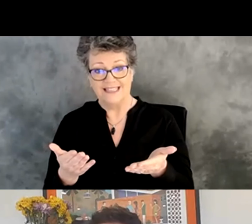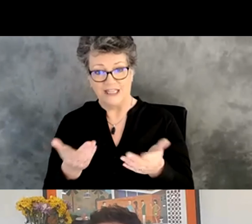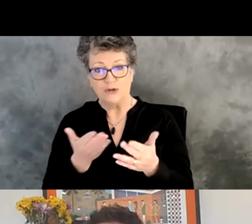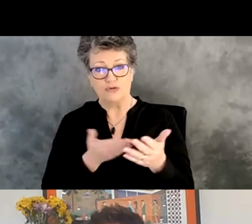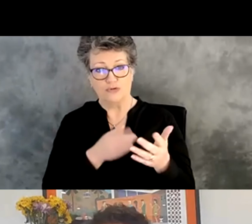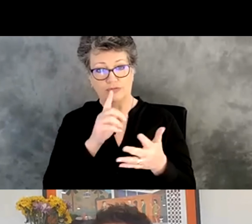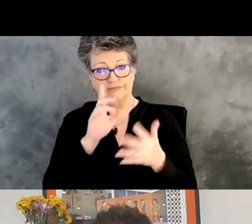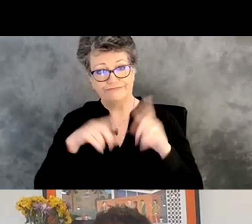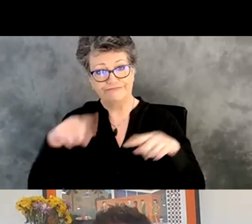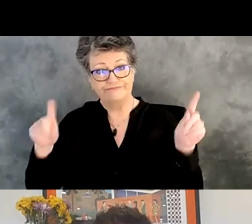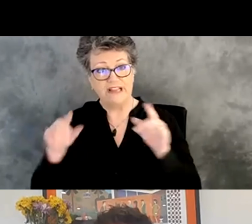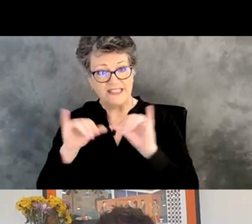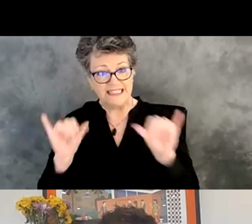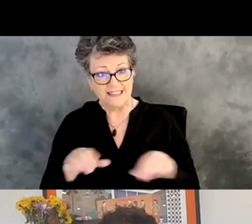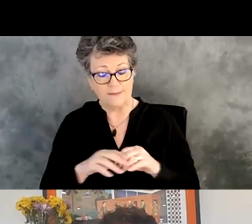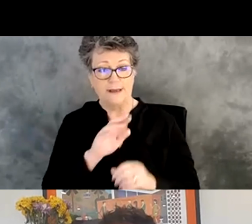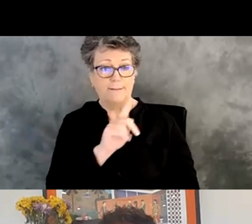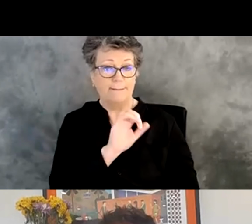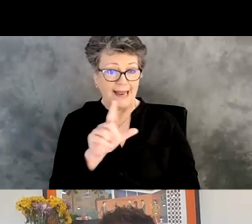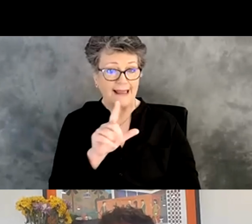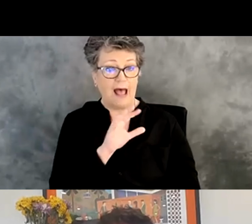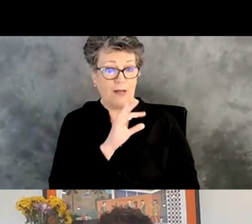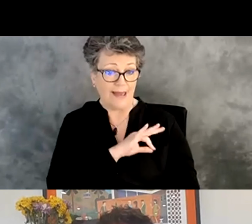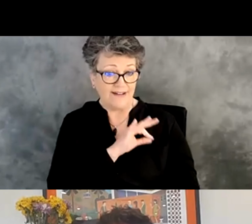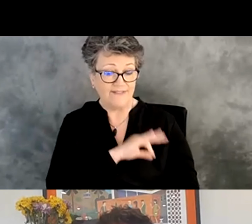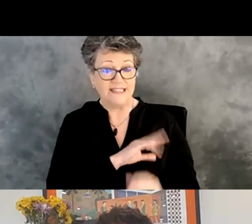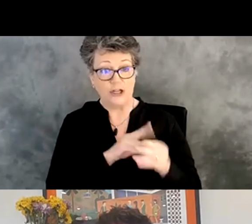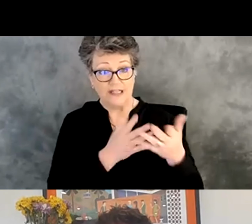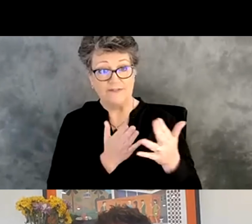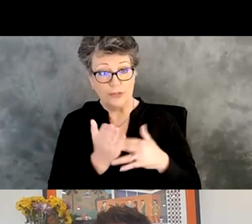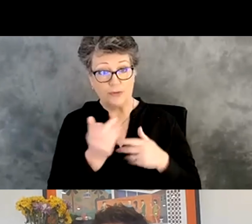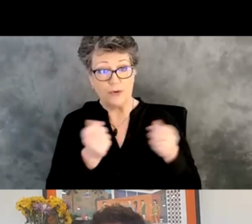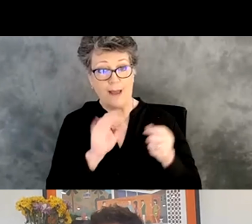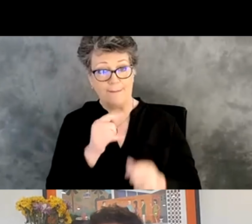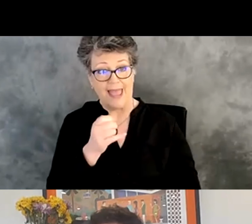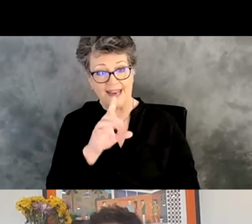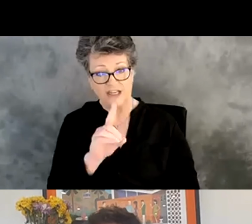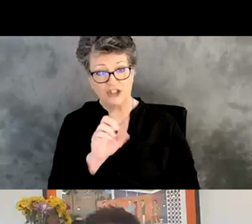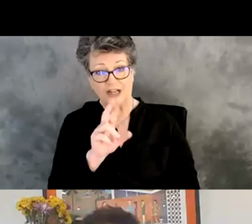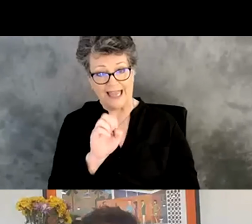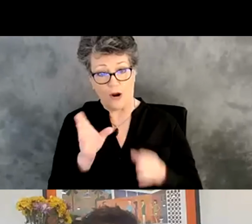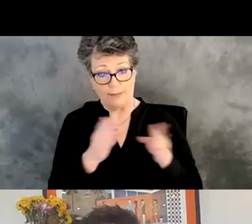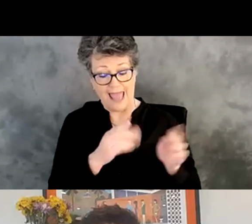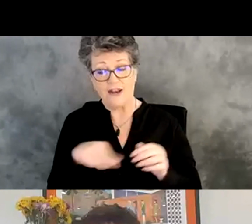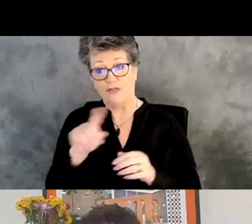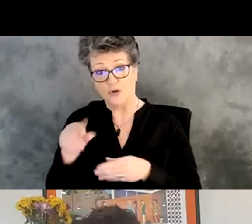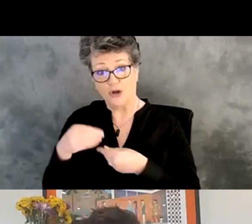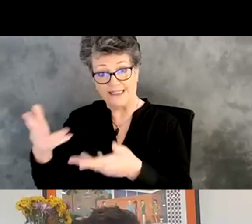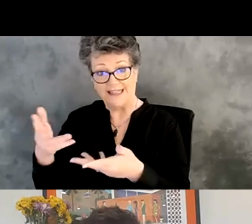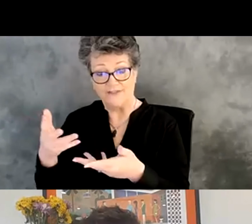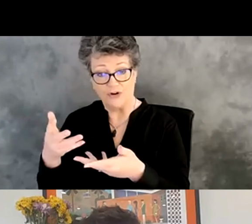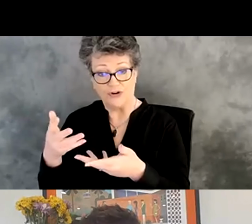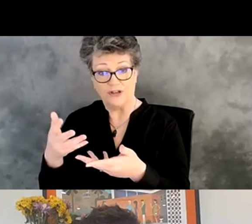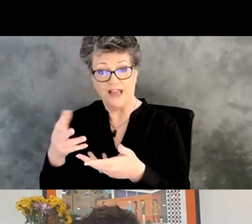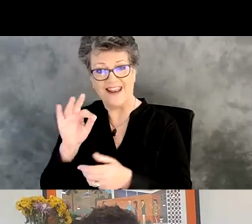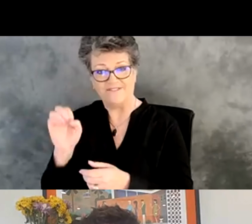different systems. So there is Medi-Cal benefits that are delivered through a managed care plan, and then there are those that are delivered in the